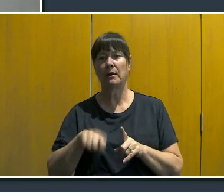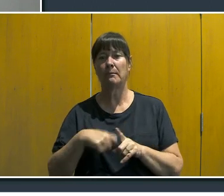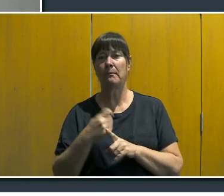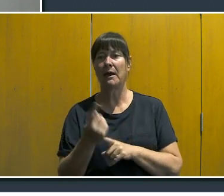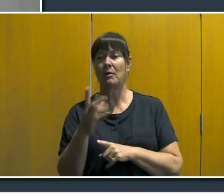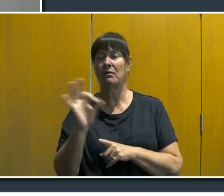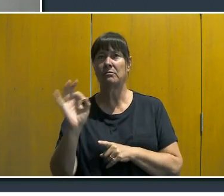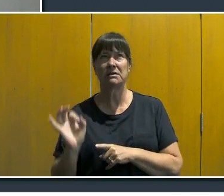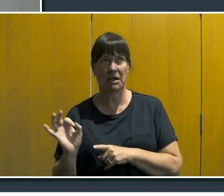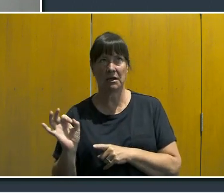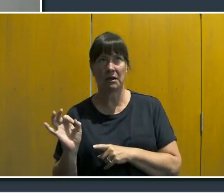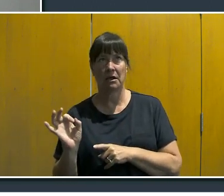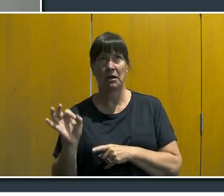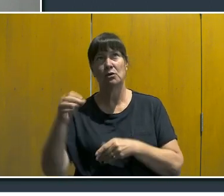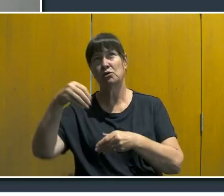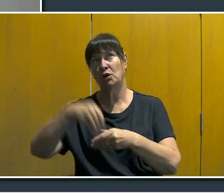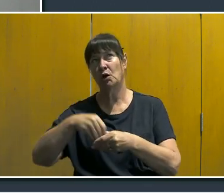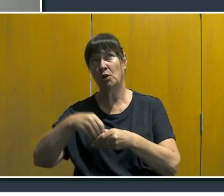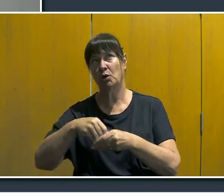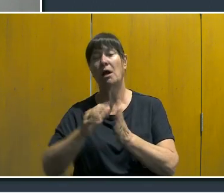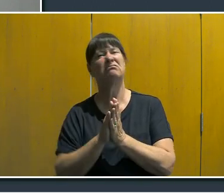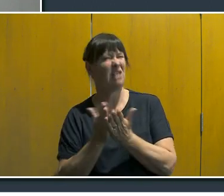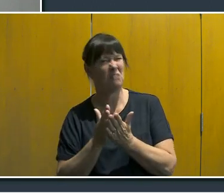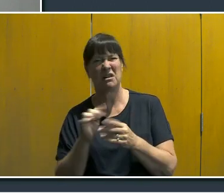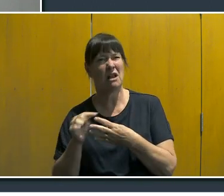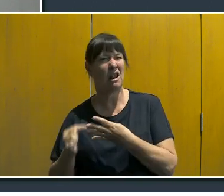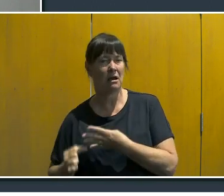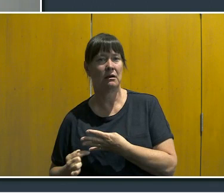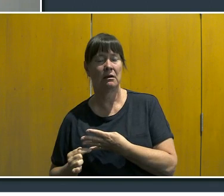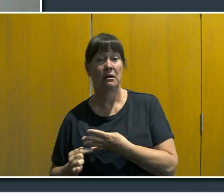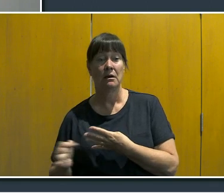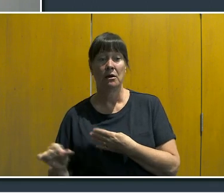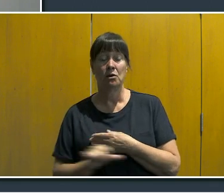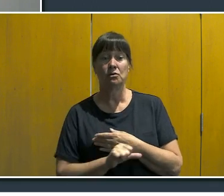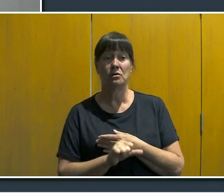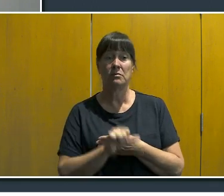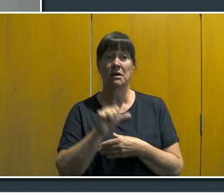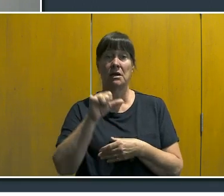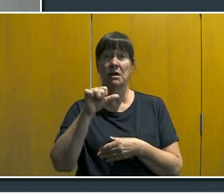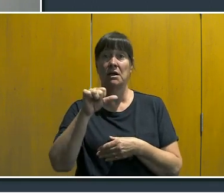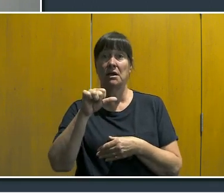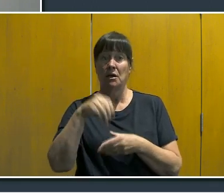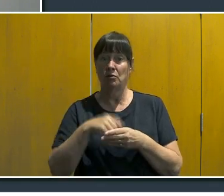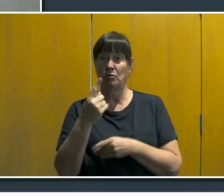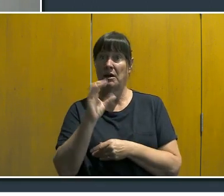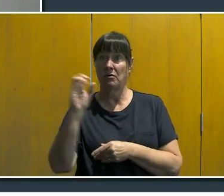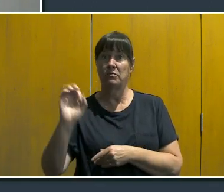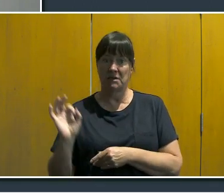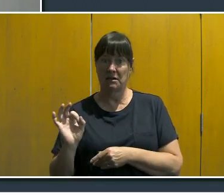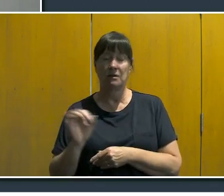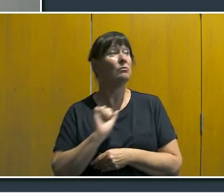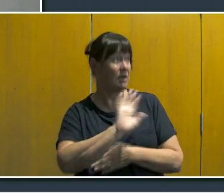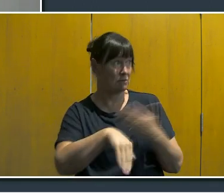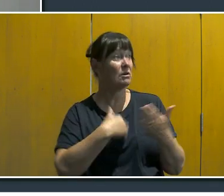Those things, like libraries and so on, should be included in 100%. That's